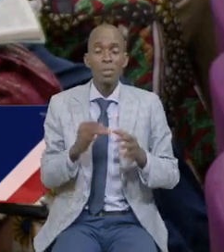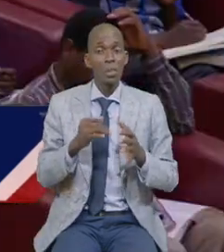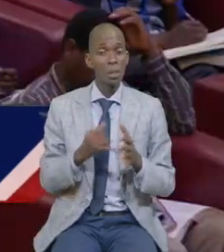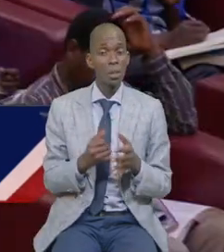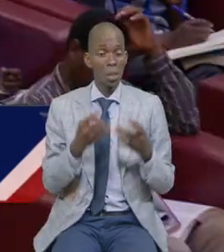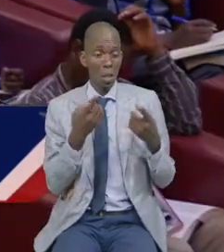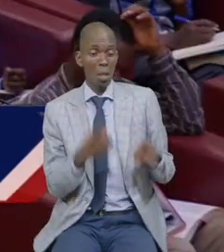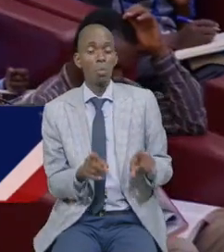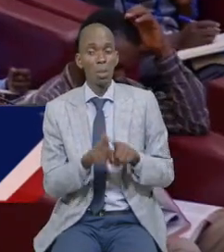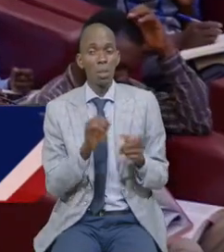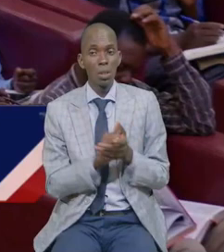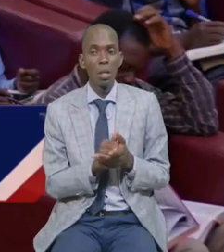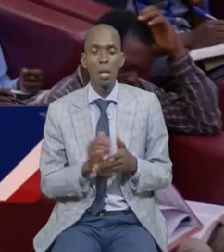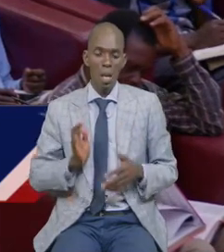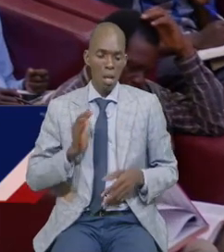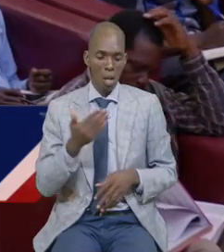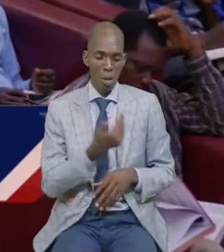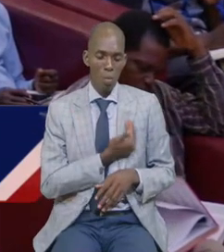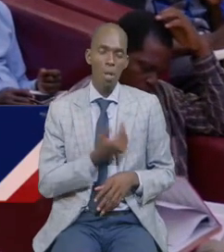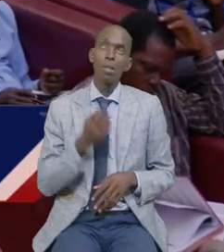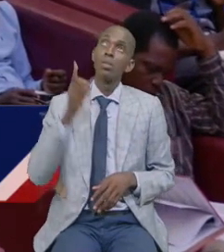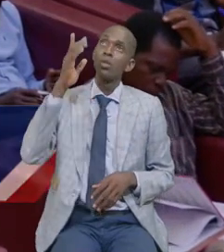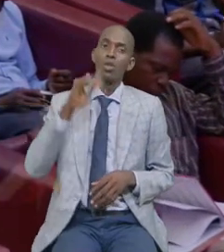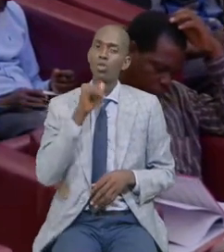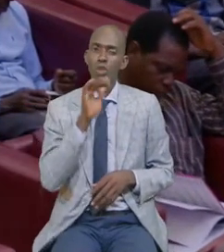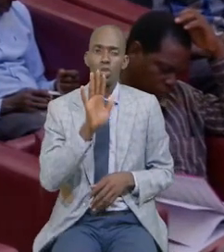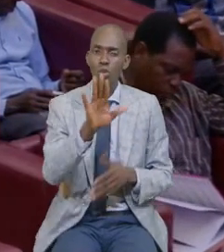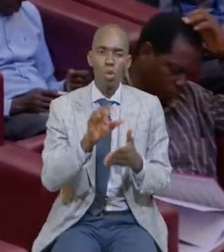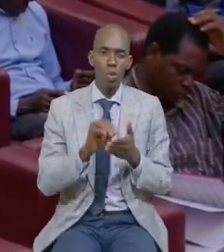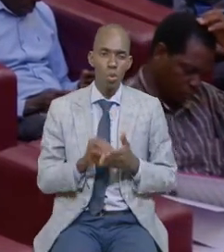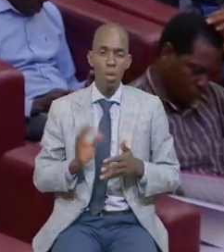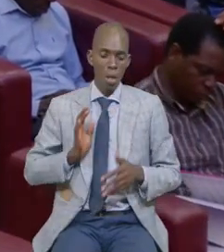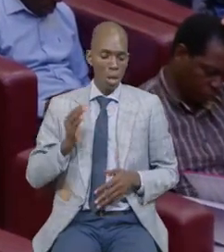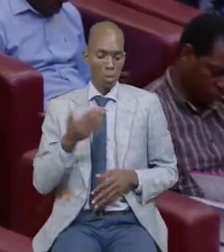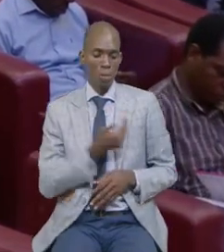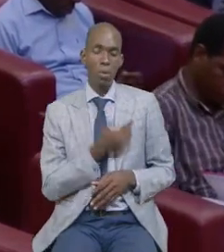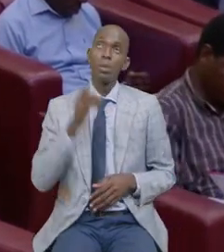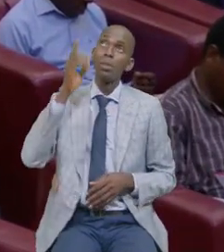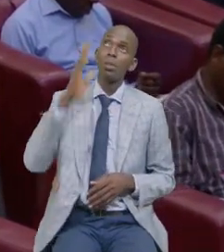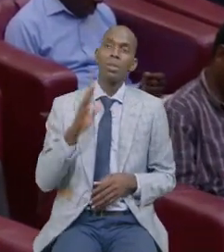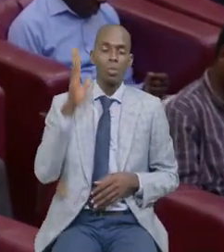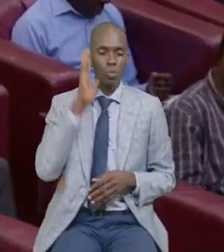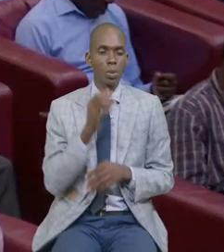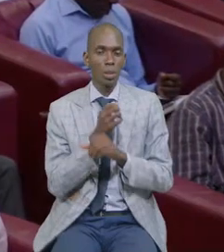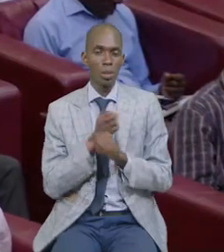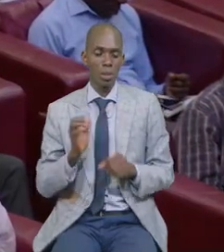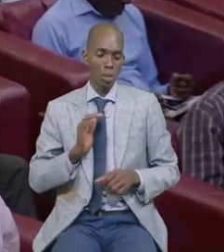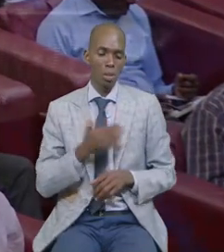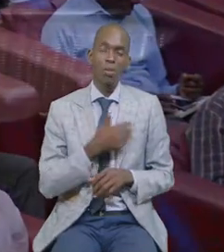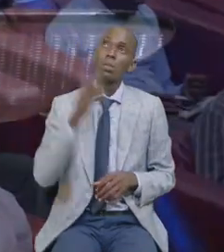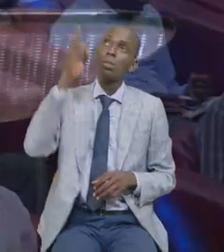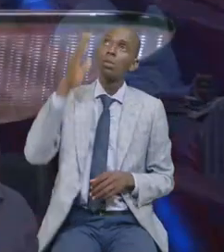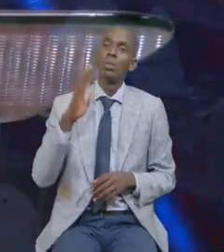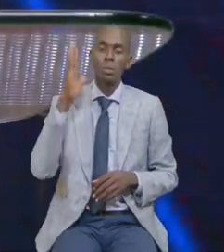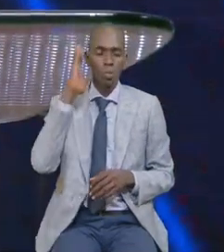our God, not your God, our God, we're saved, our God, we're sanctified, and we've